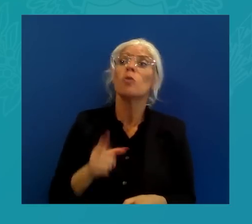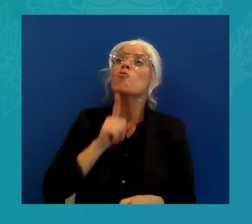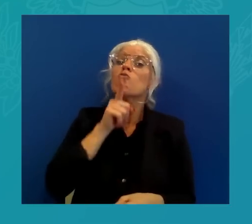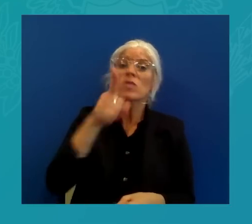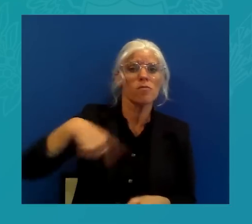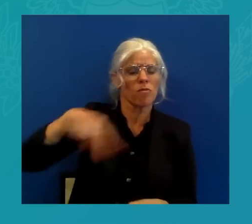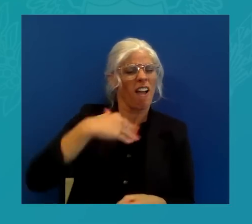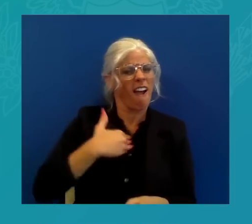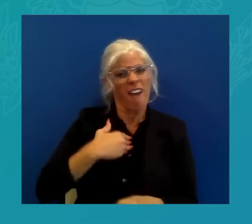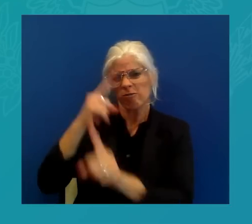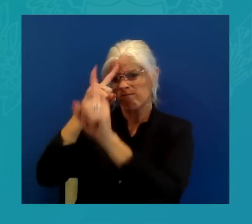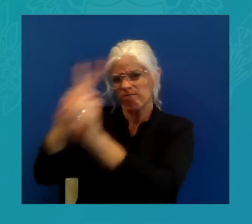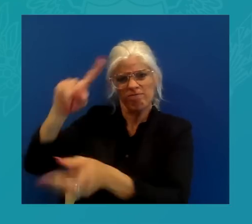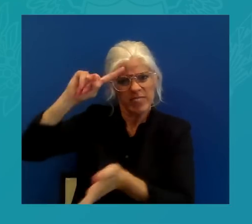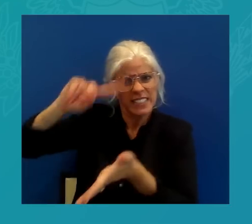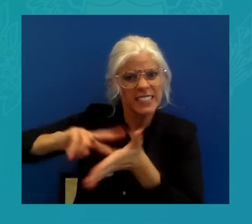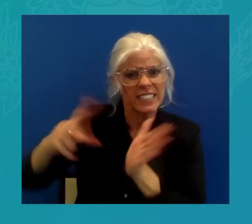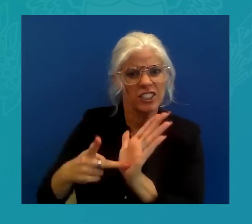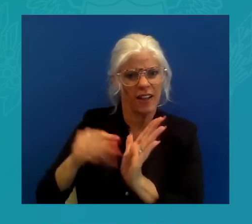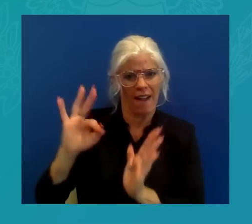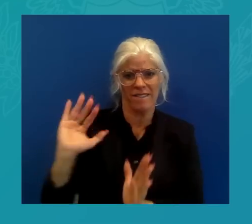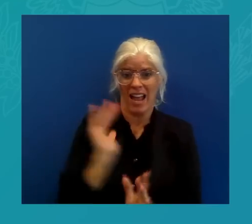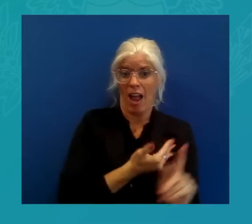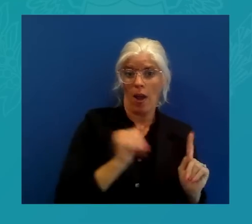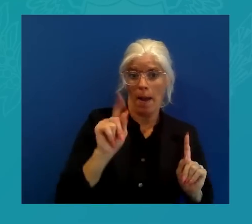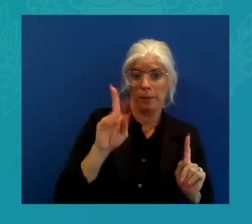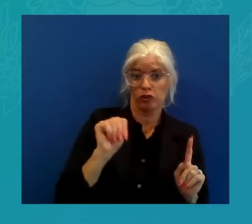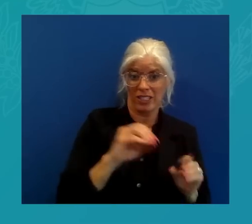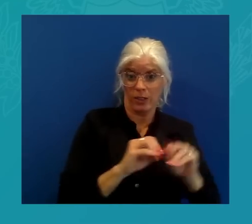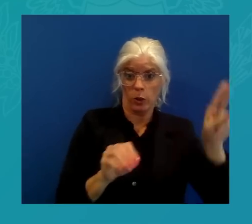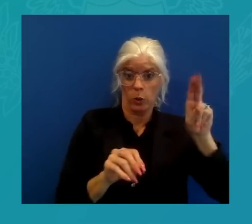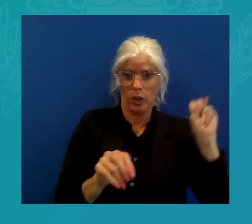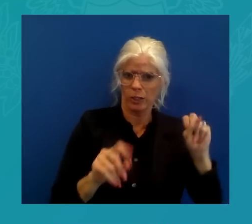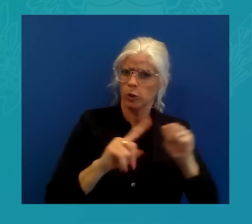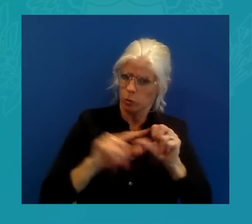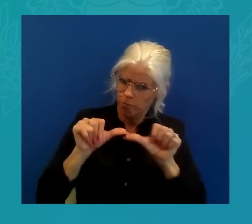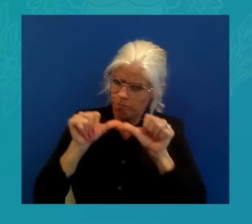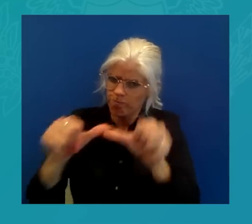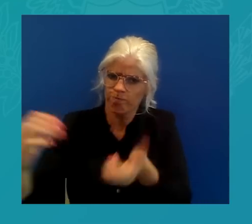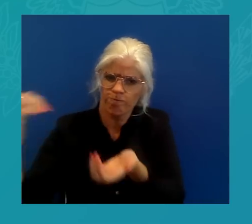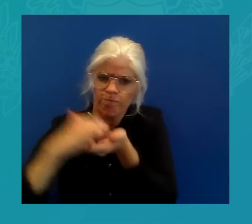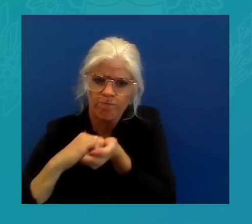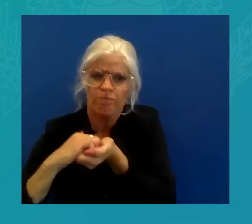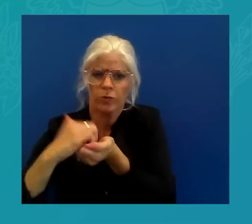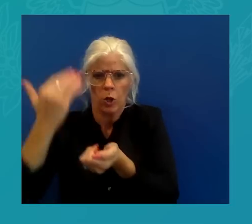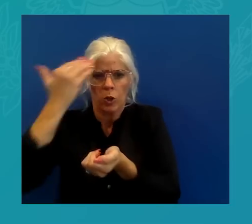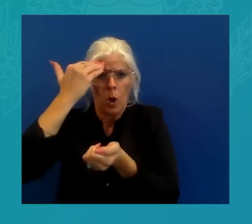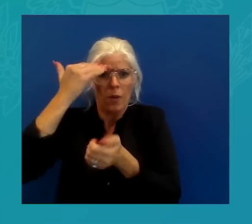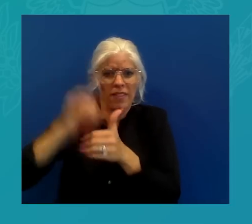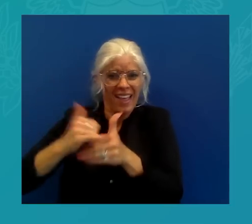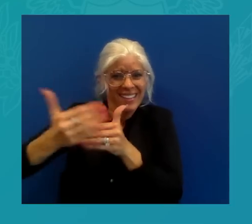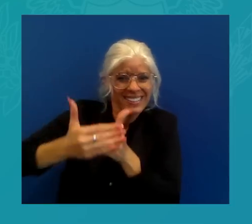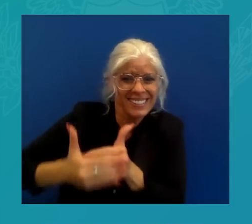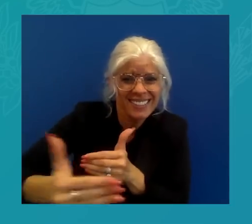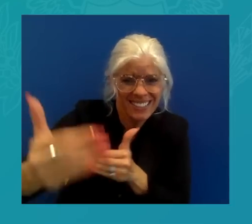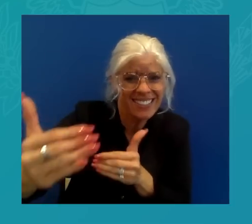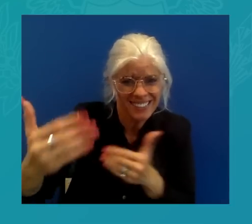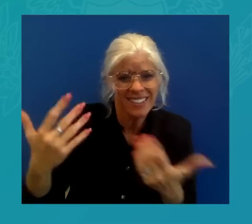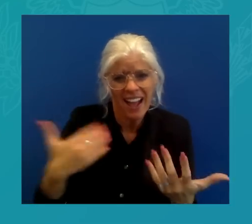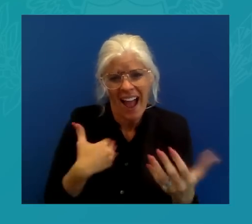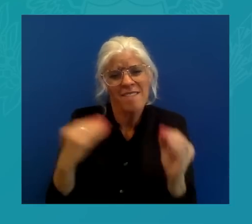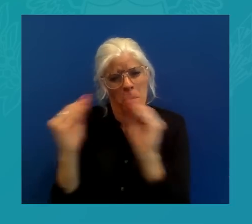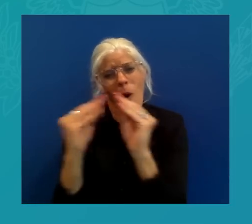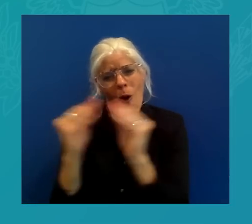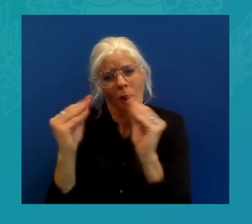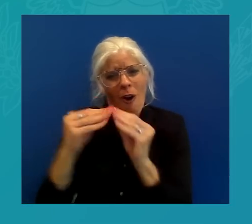in the United States to continue this good work, knowing, of course, there is more to do, but that progress has been made.